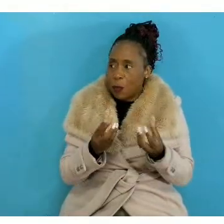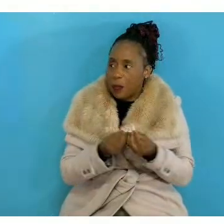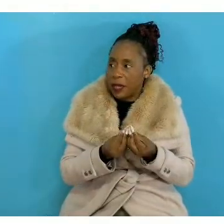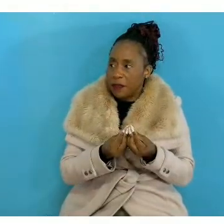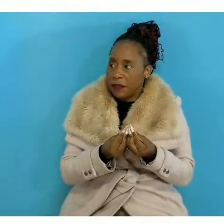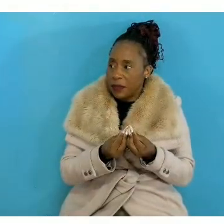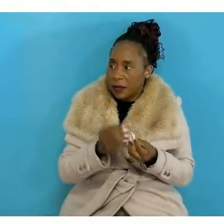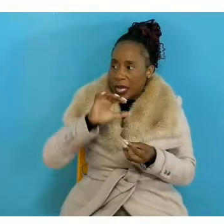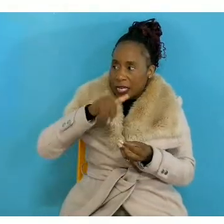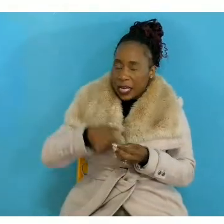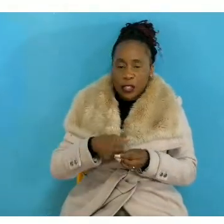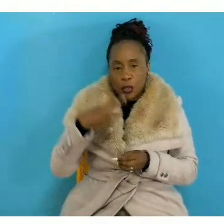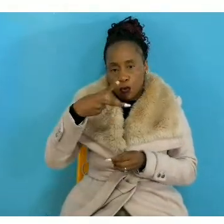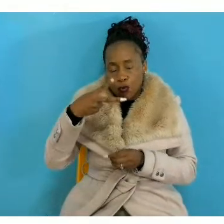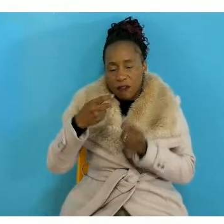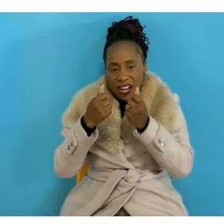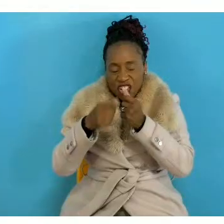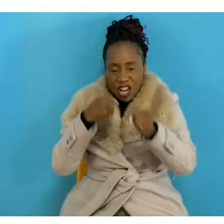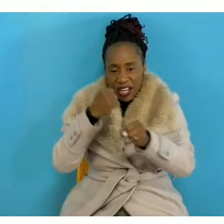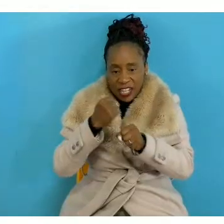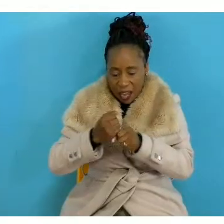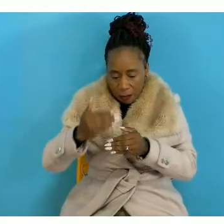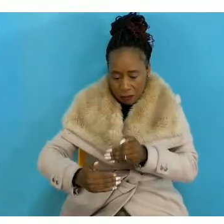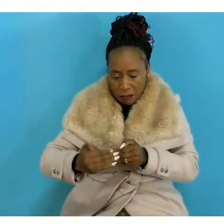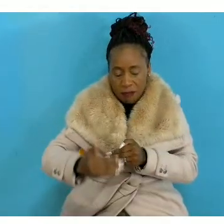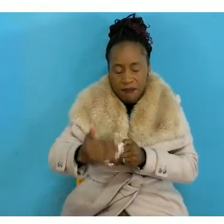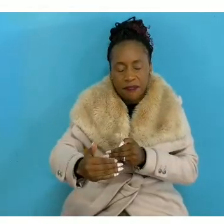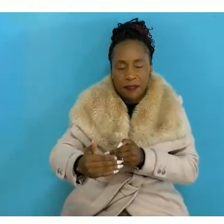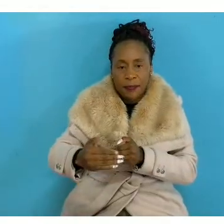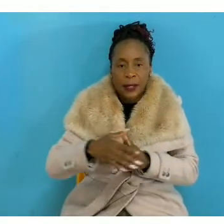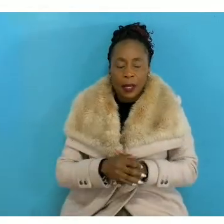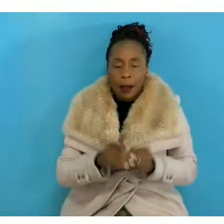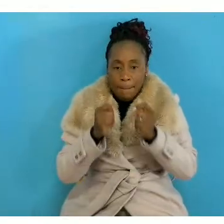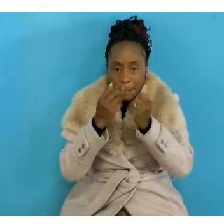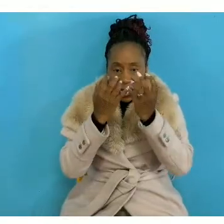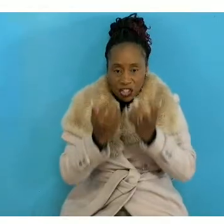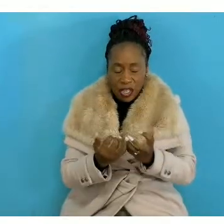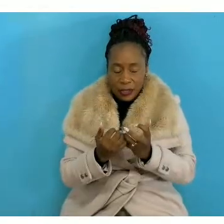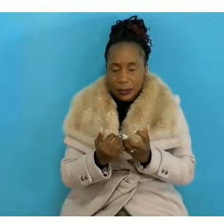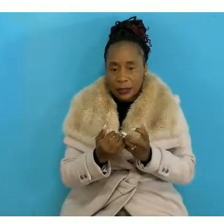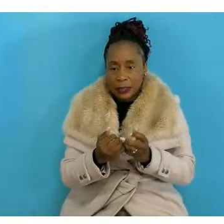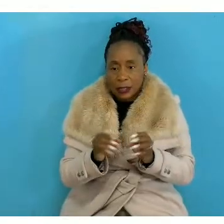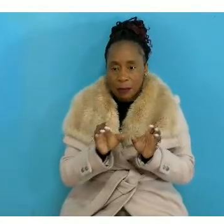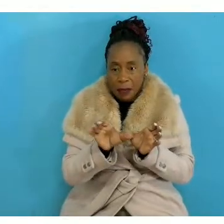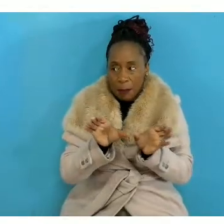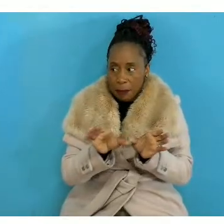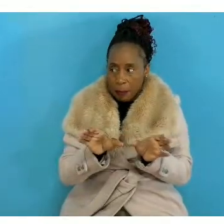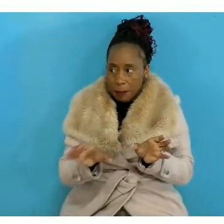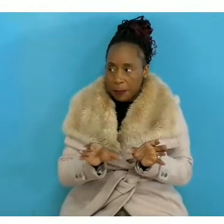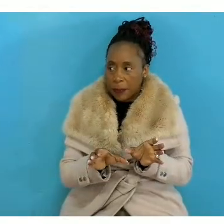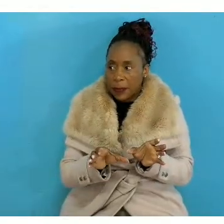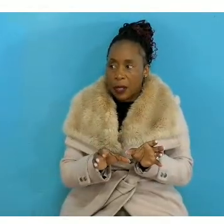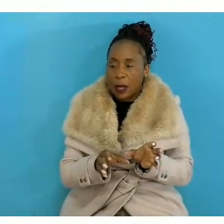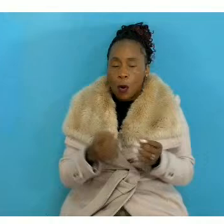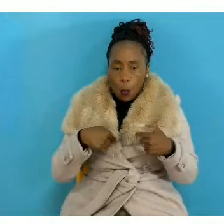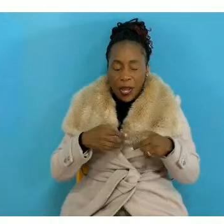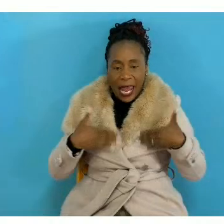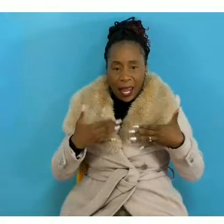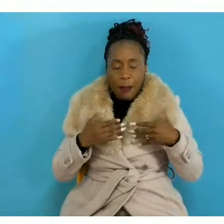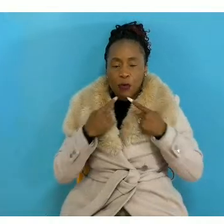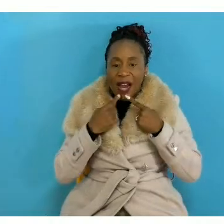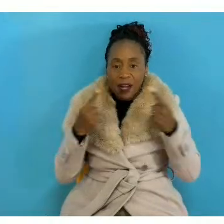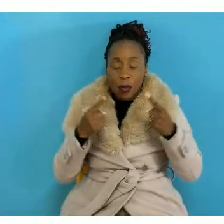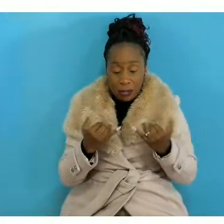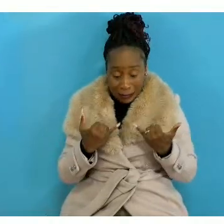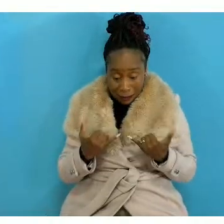the next 2 financial years' budget allocation. And I'm quite happy to announce that during the